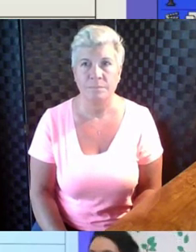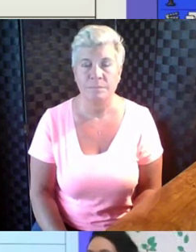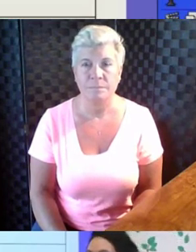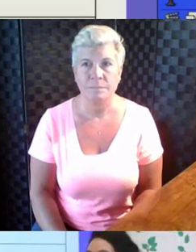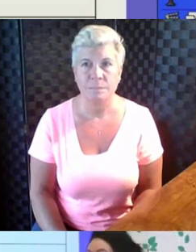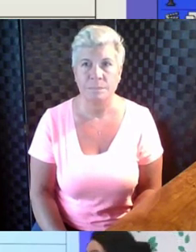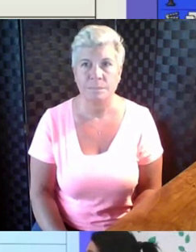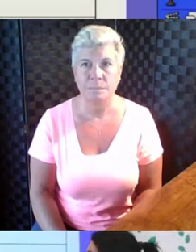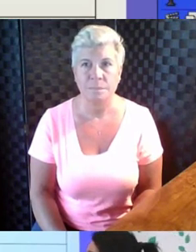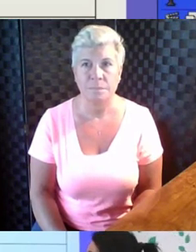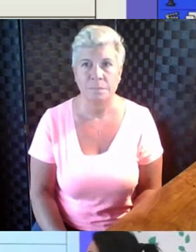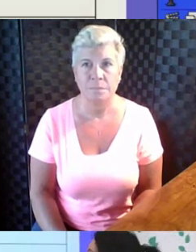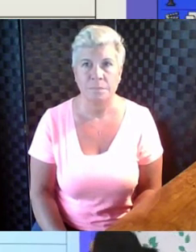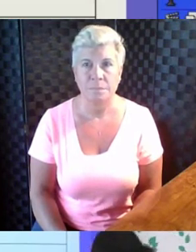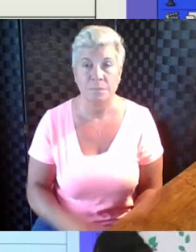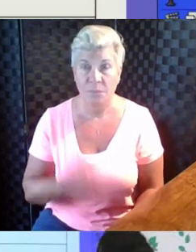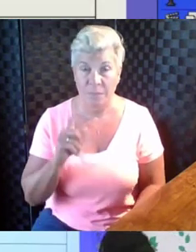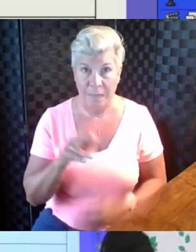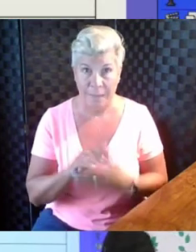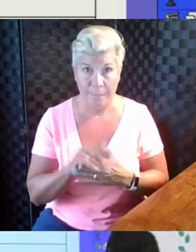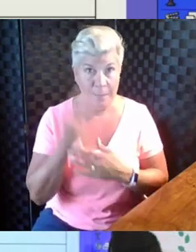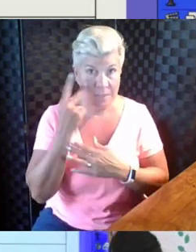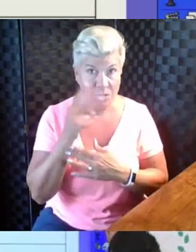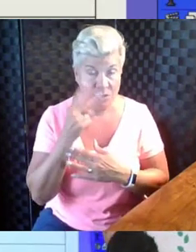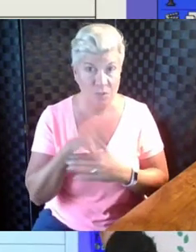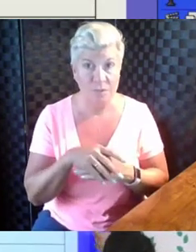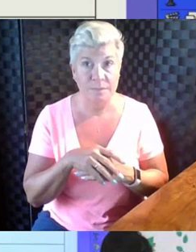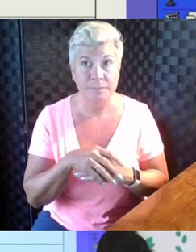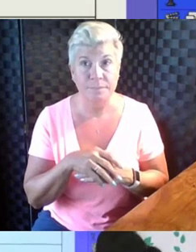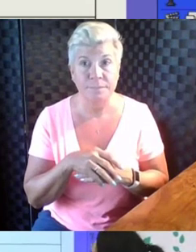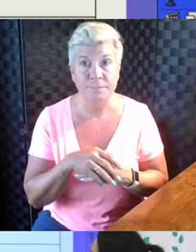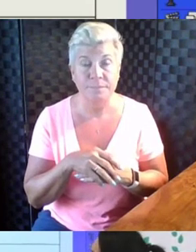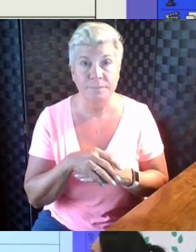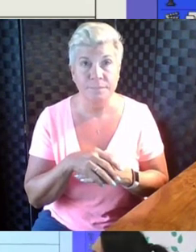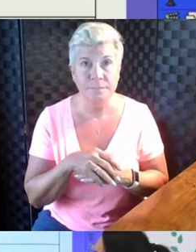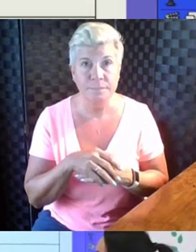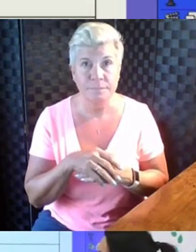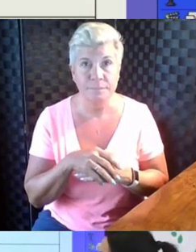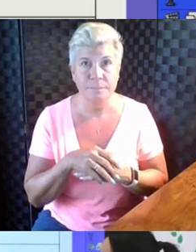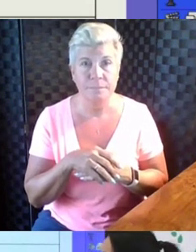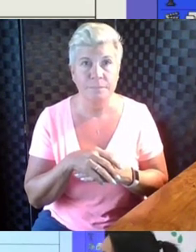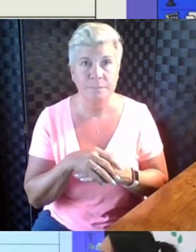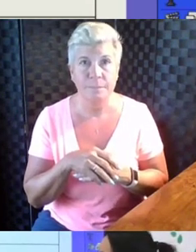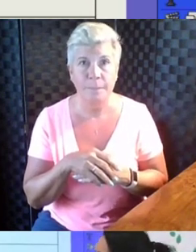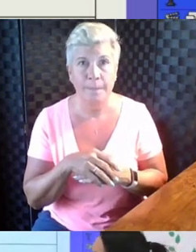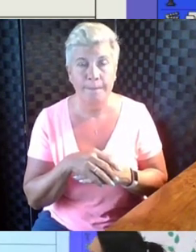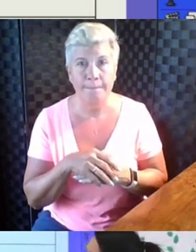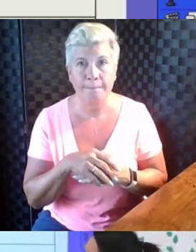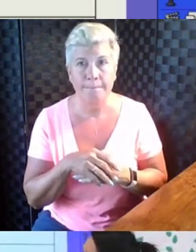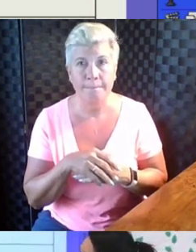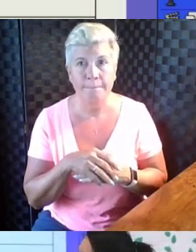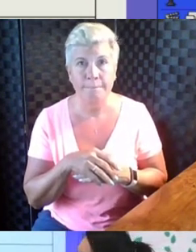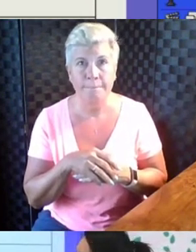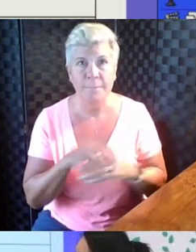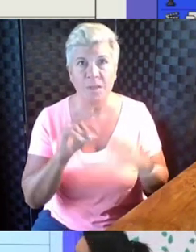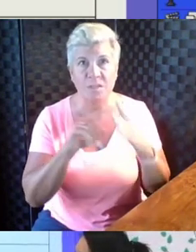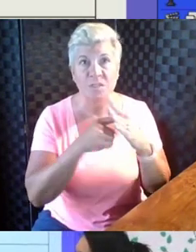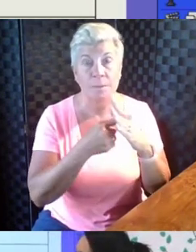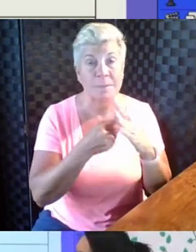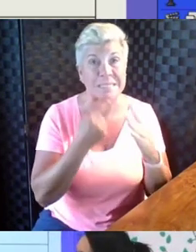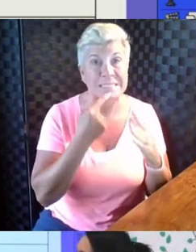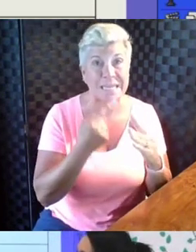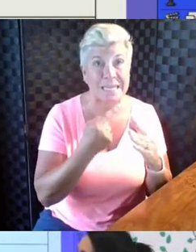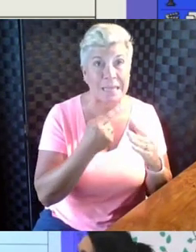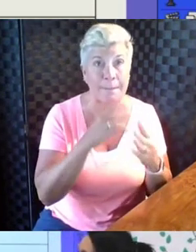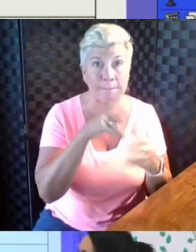Okay, let's look in chunks It starts by telling